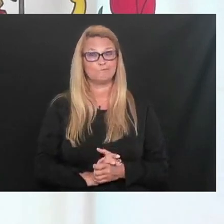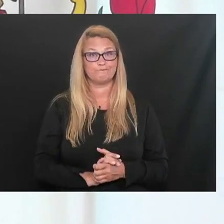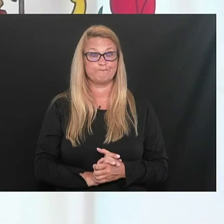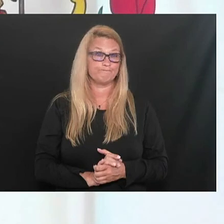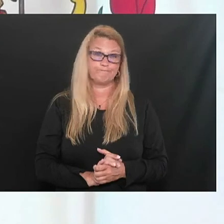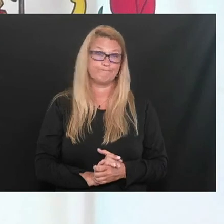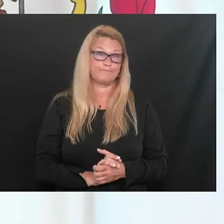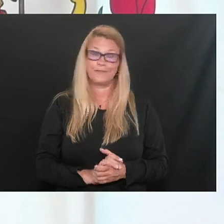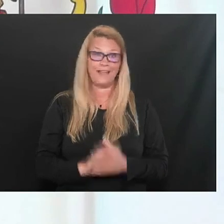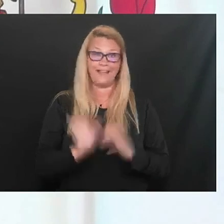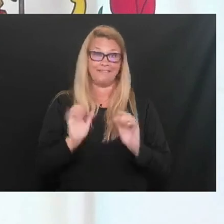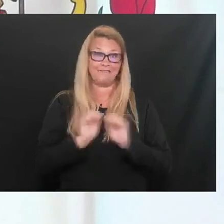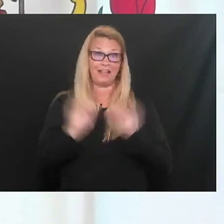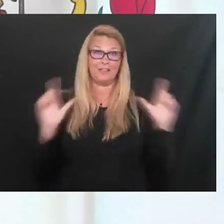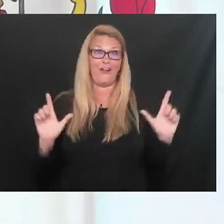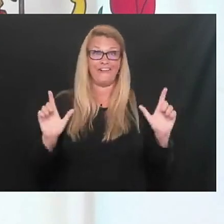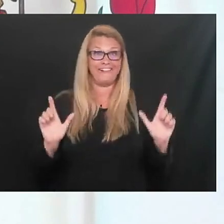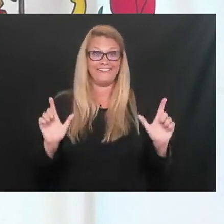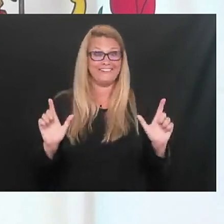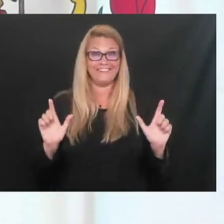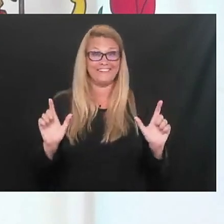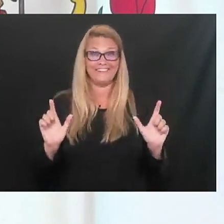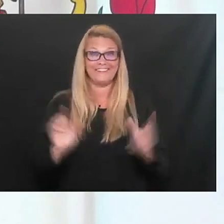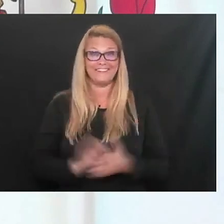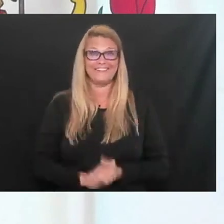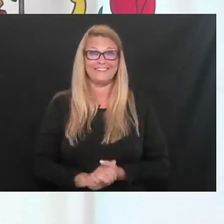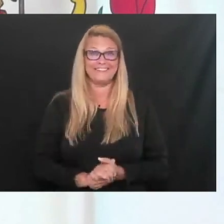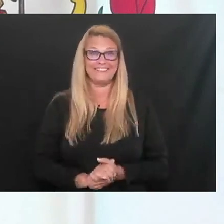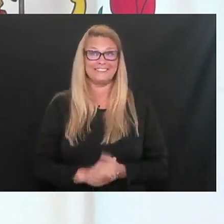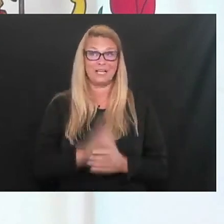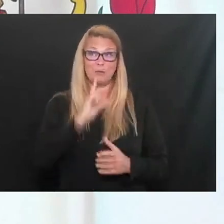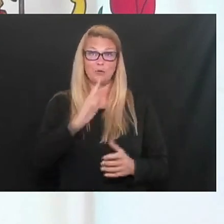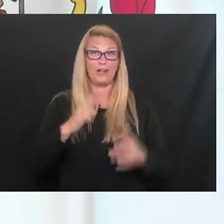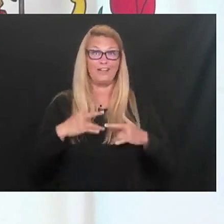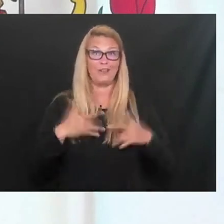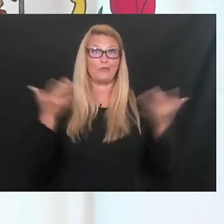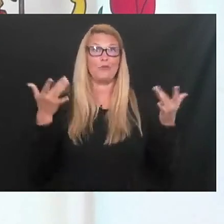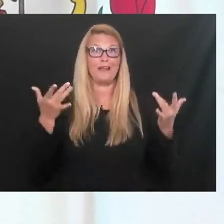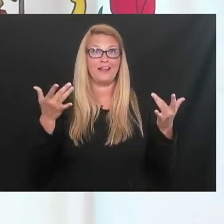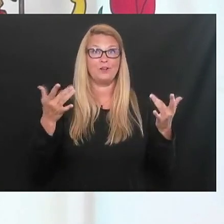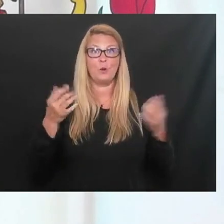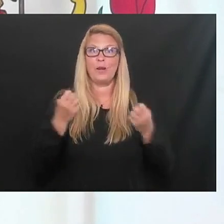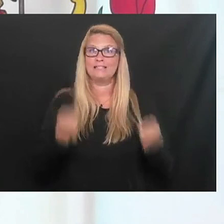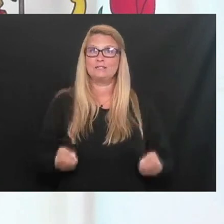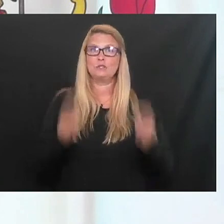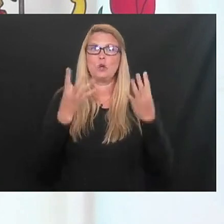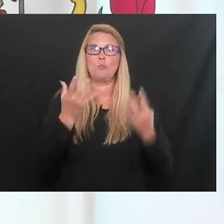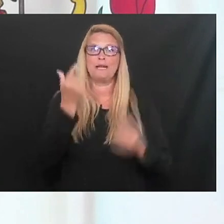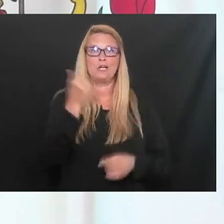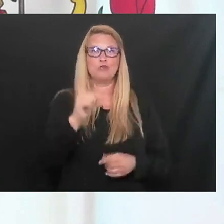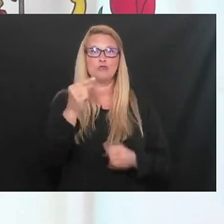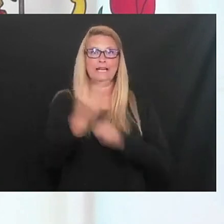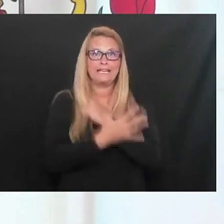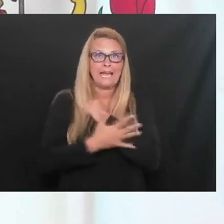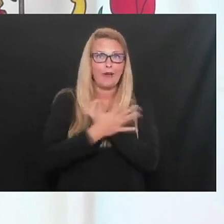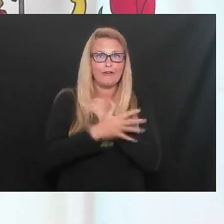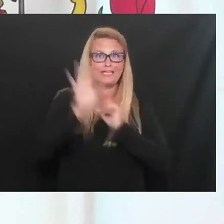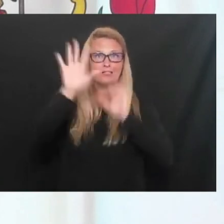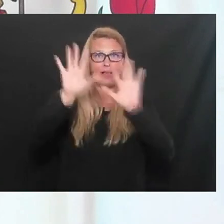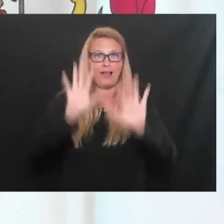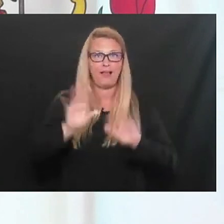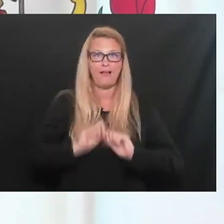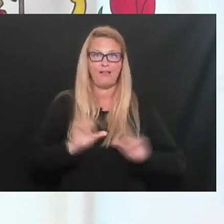I don't really have anything else. I guess I'm tickled to death that we have this many green counties, and I look forward to